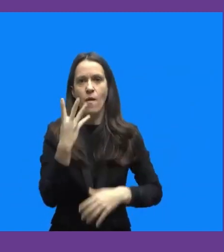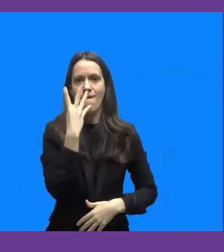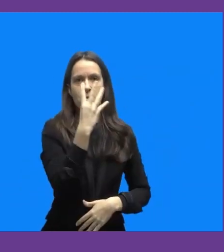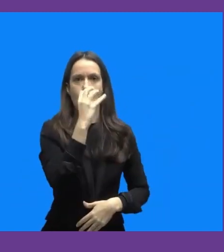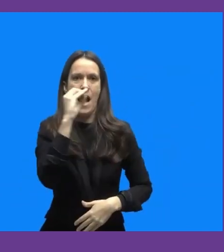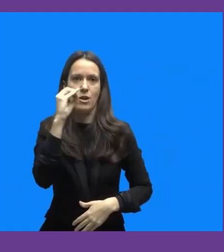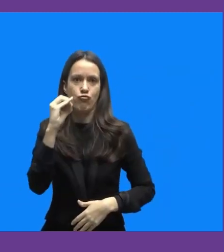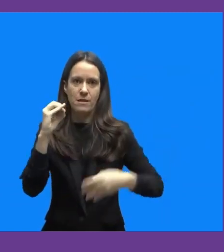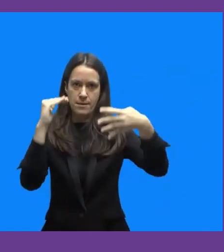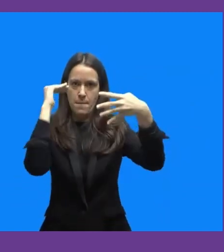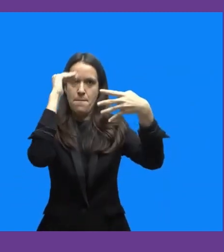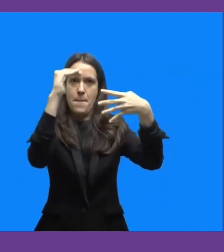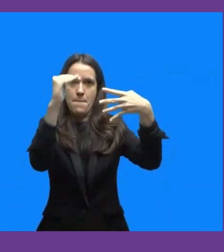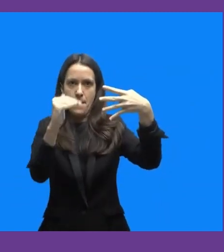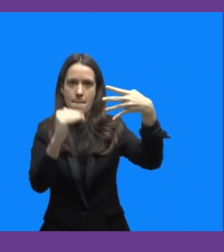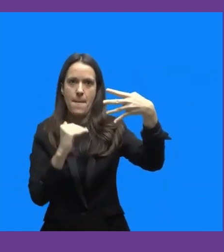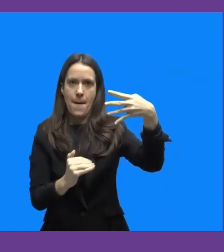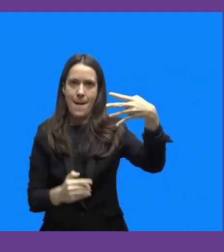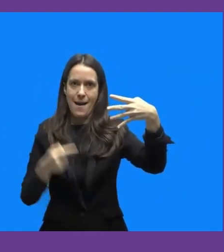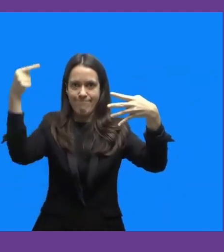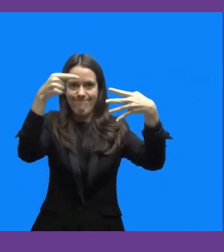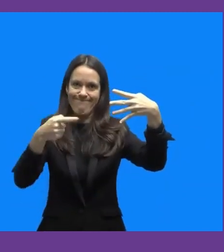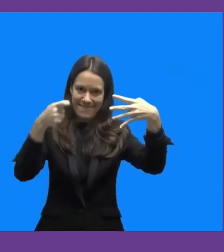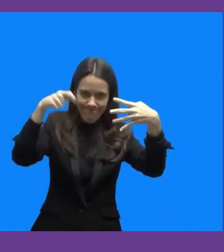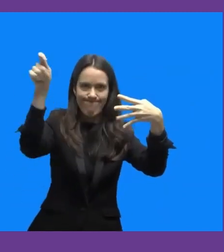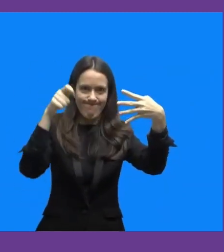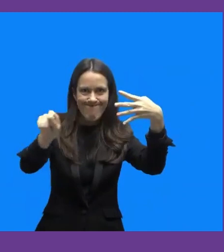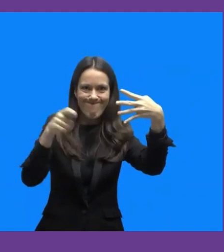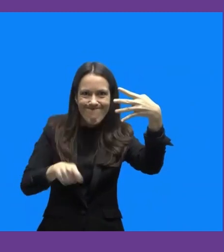indicators. And then we started from that point